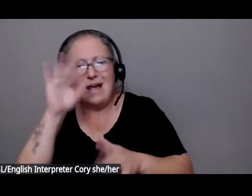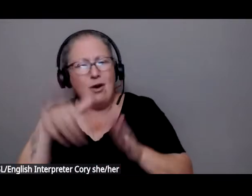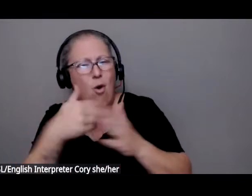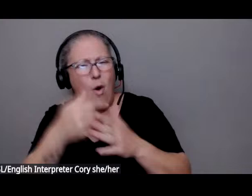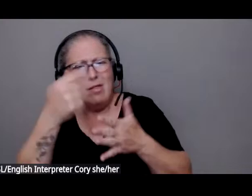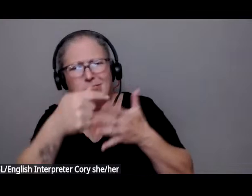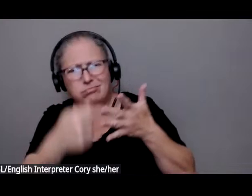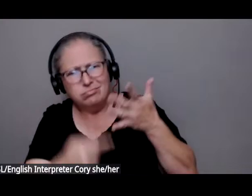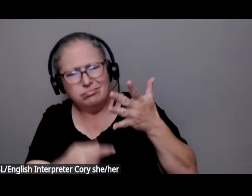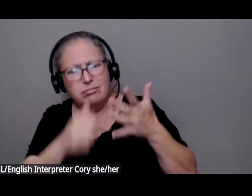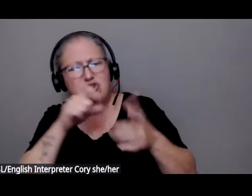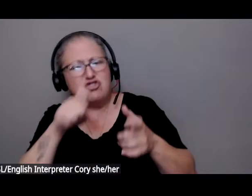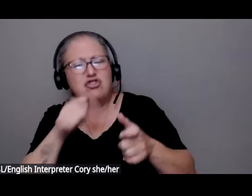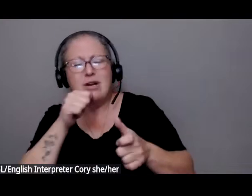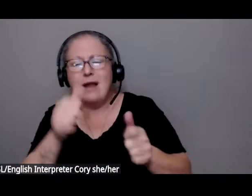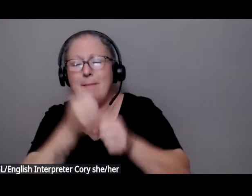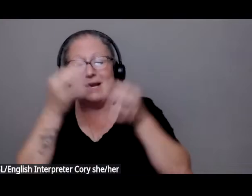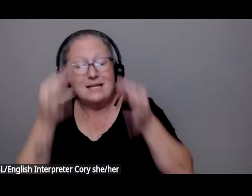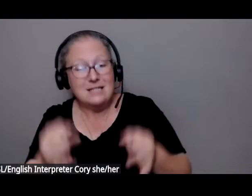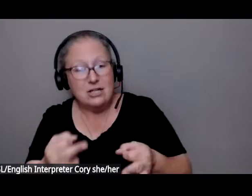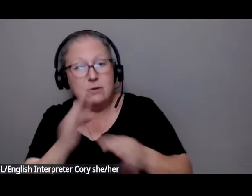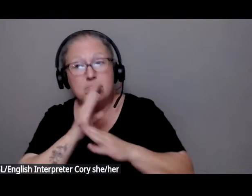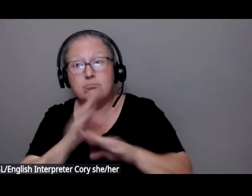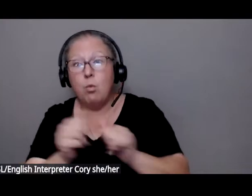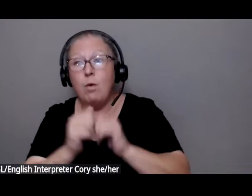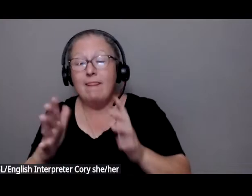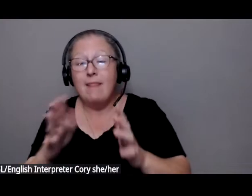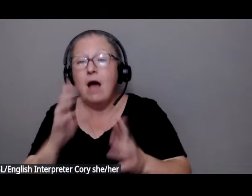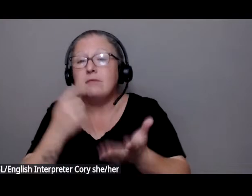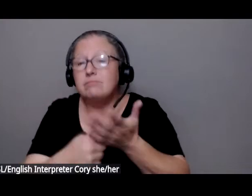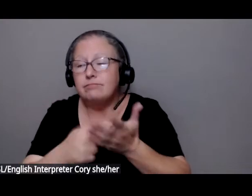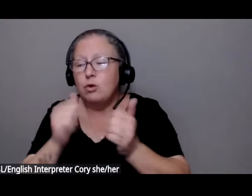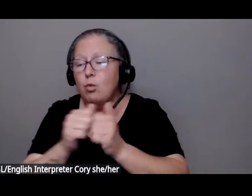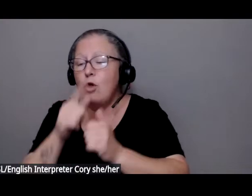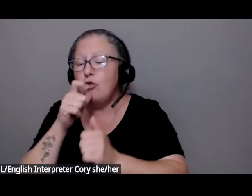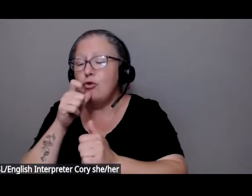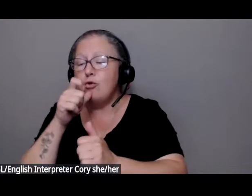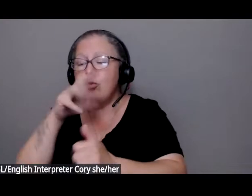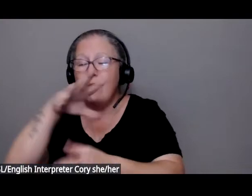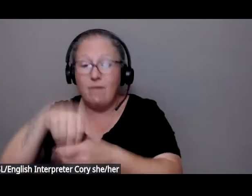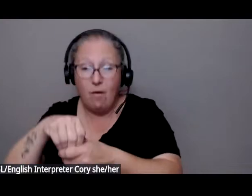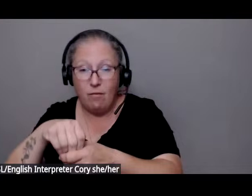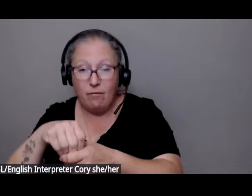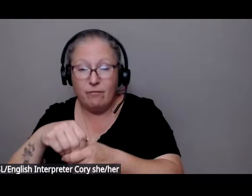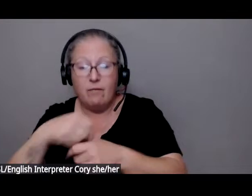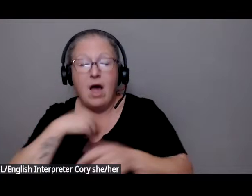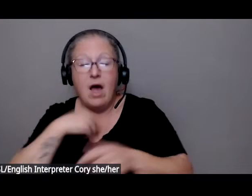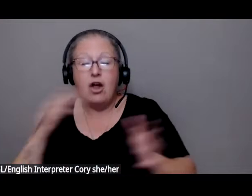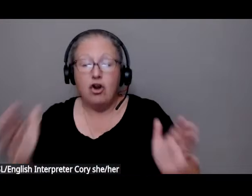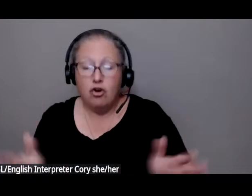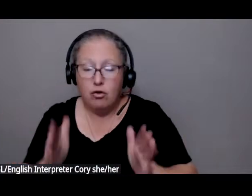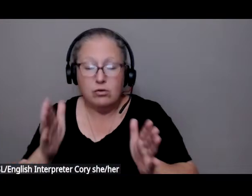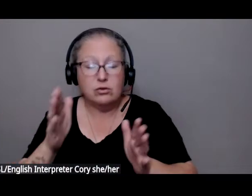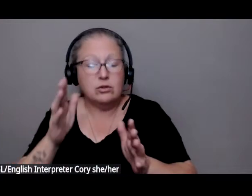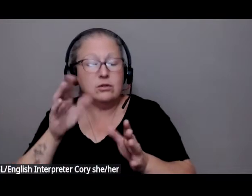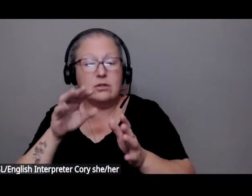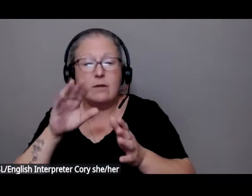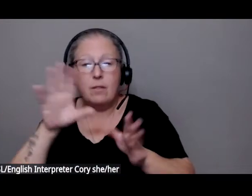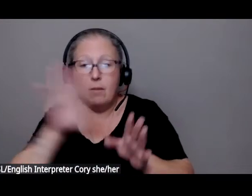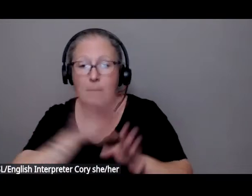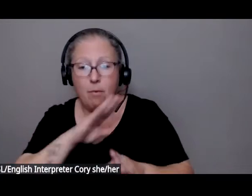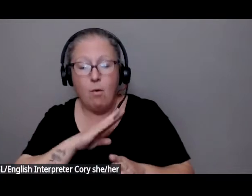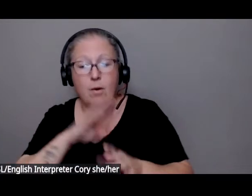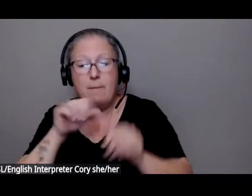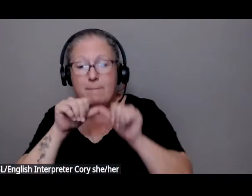making decisions in silence without consultation with those directly involved. In closing, I urge the board to recognize the value of maintaining the